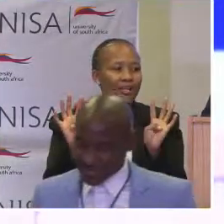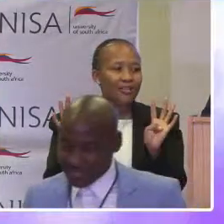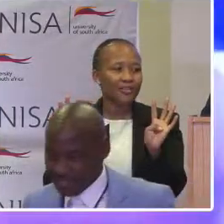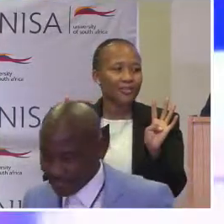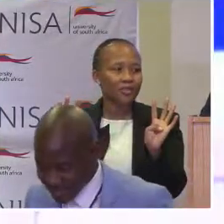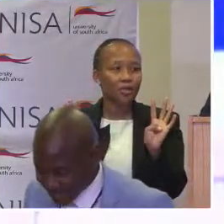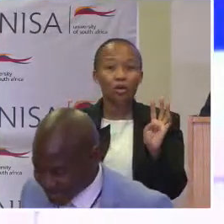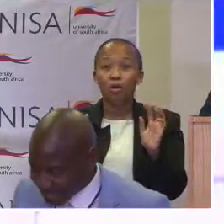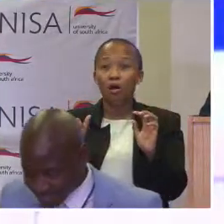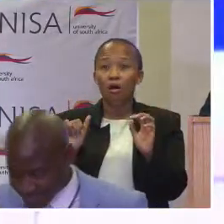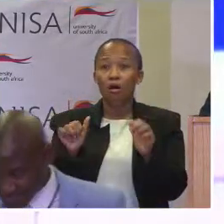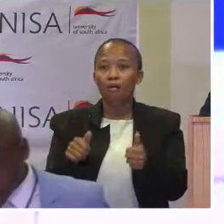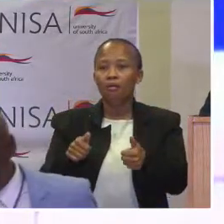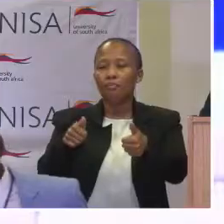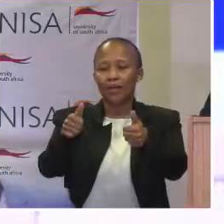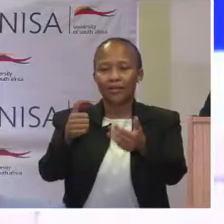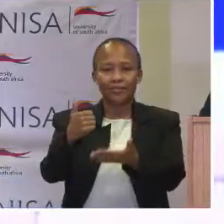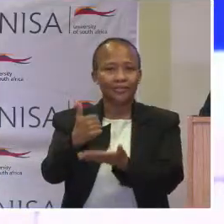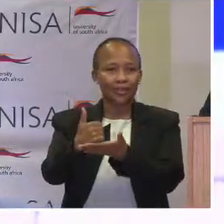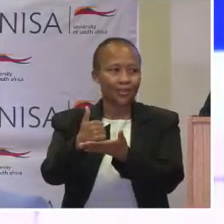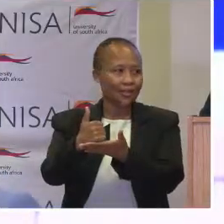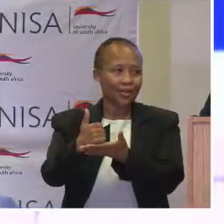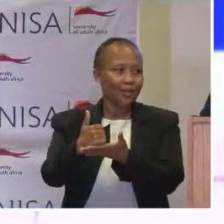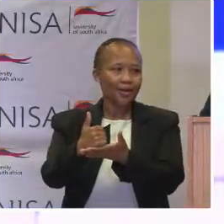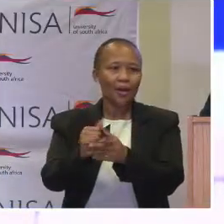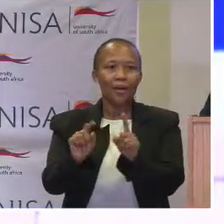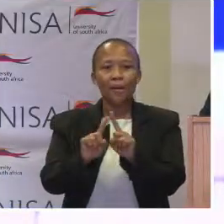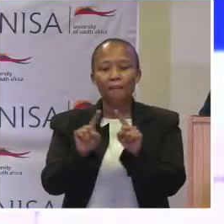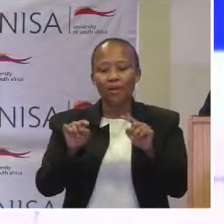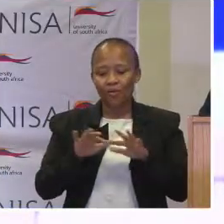seats, but to return to the podium.